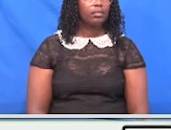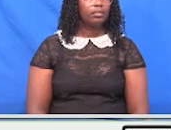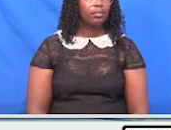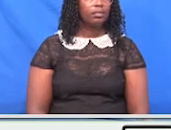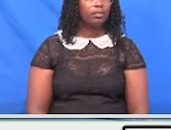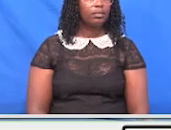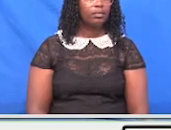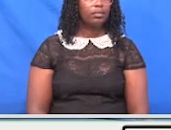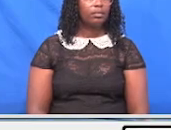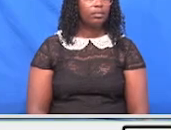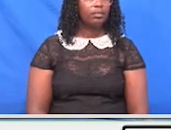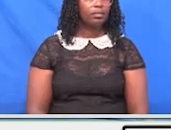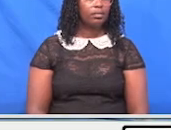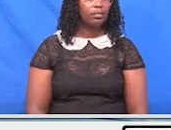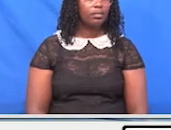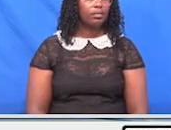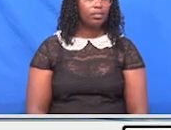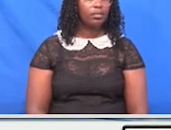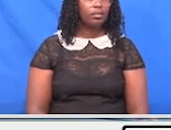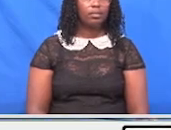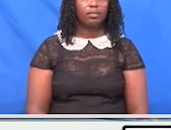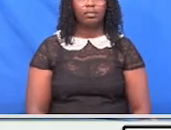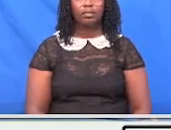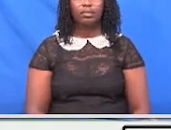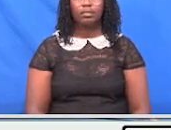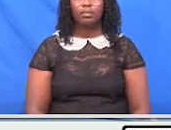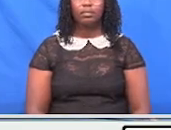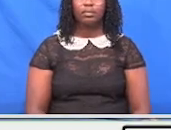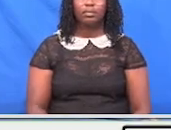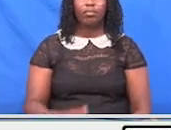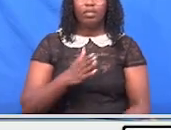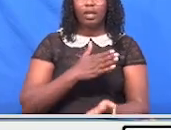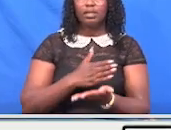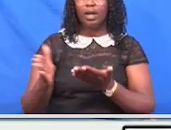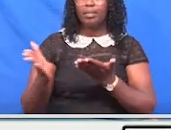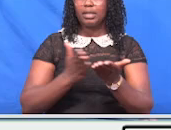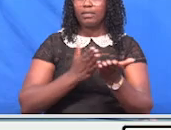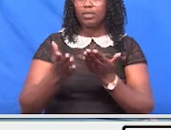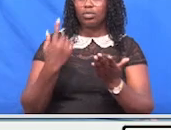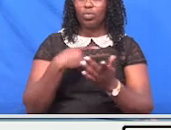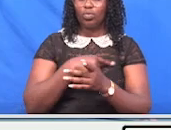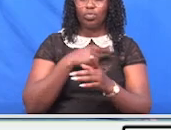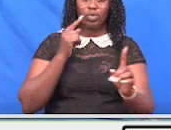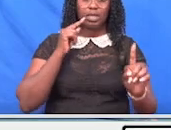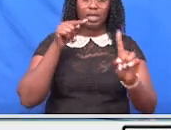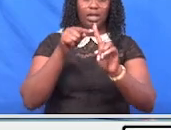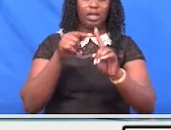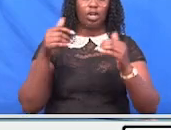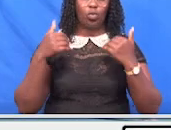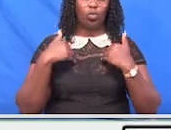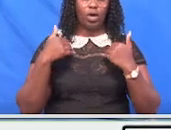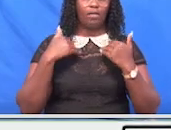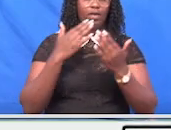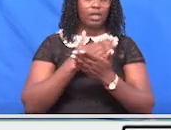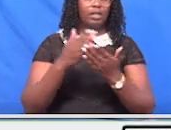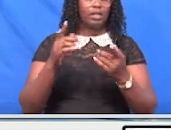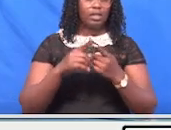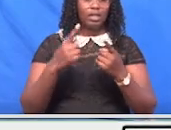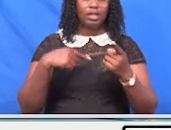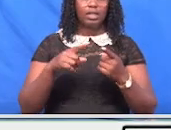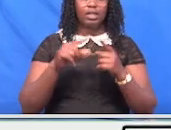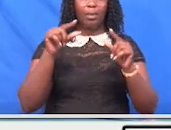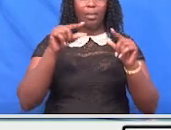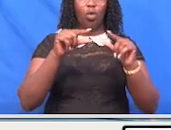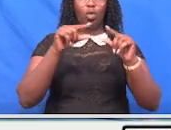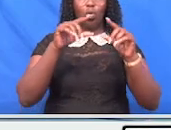Yes. So there are certain goods or services that you're targeting. And so we have a NIS classification. And this is very easy.